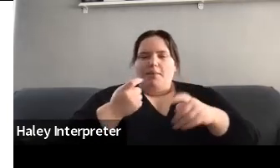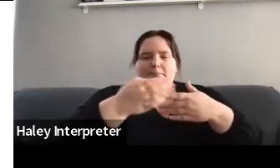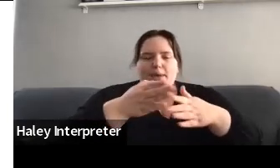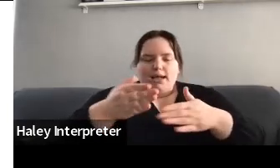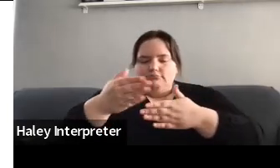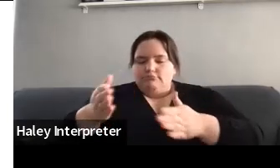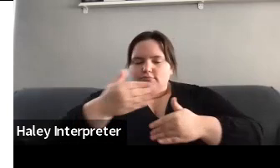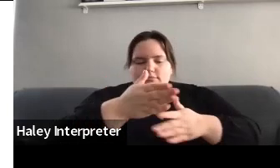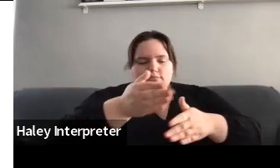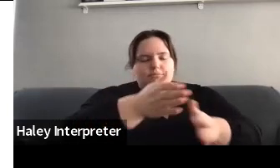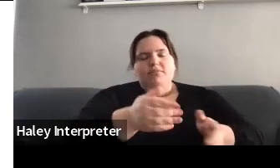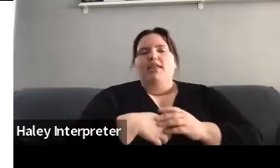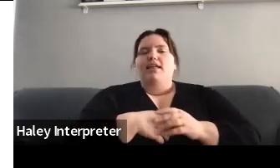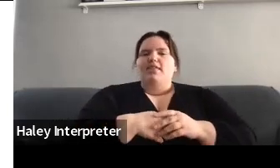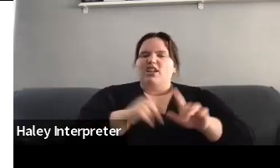difficulty levels. So